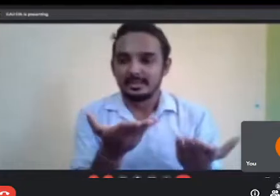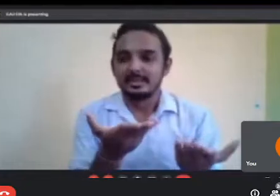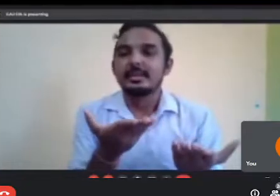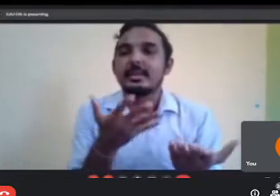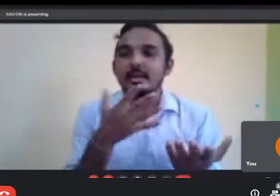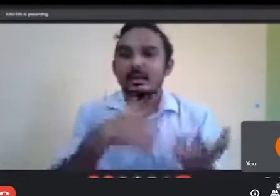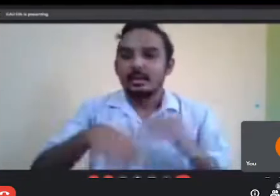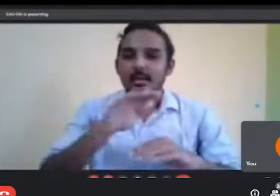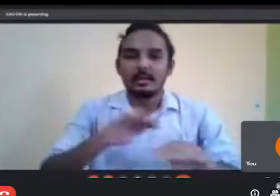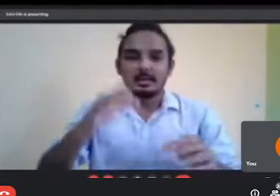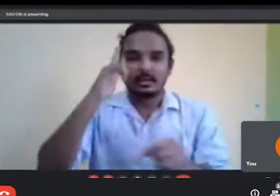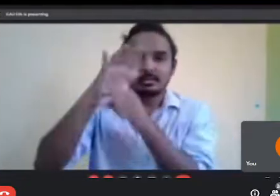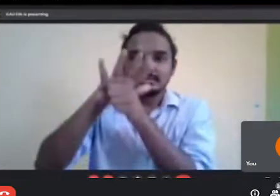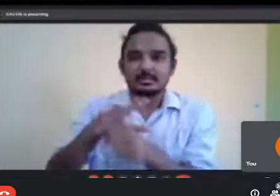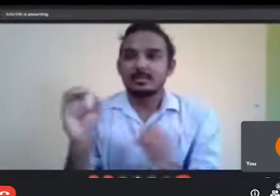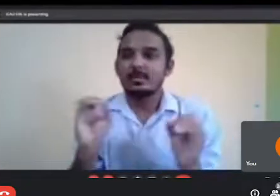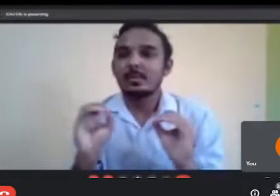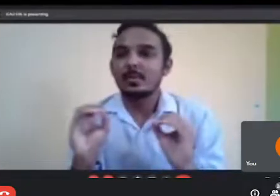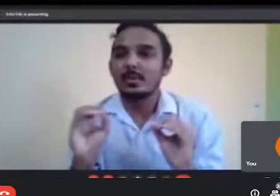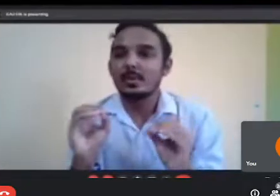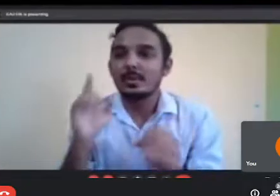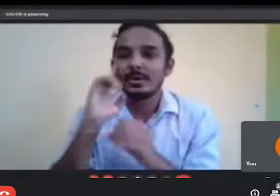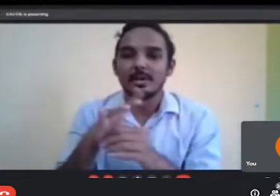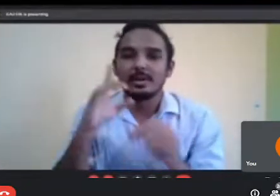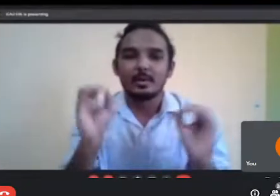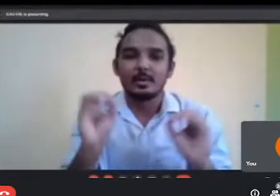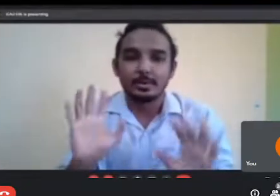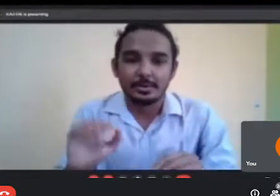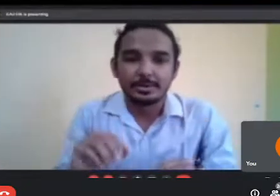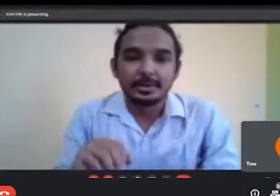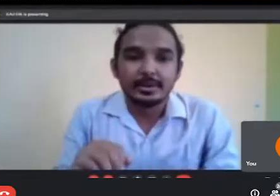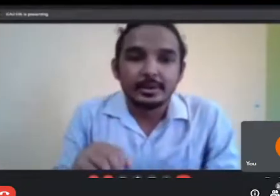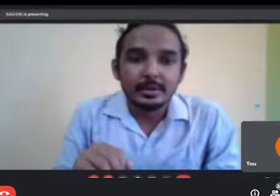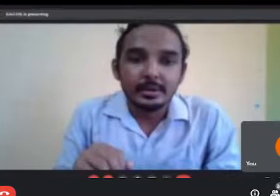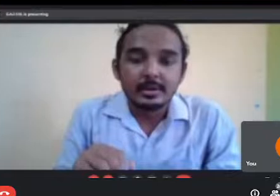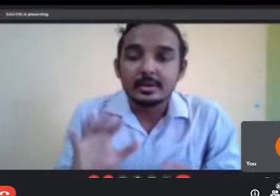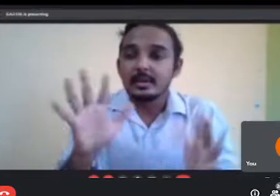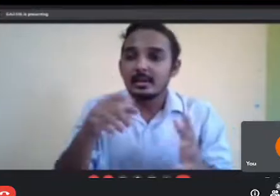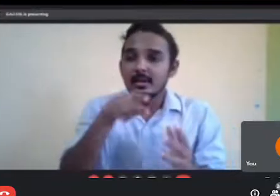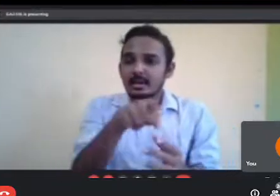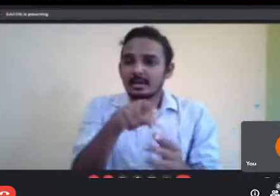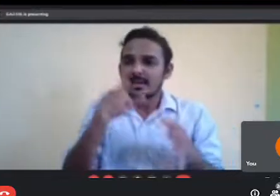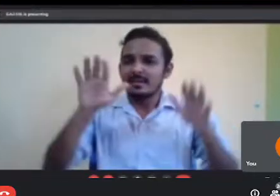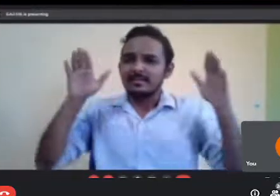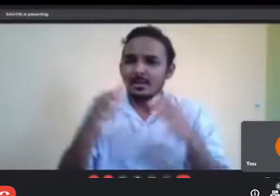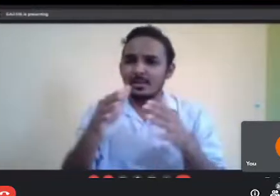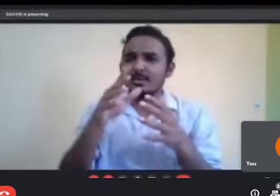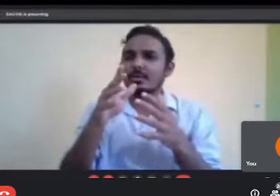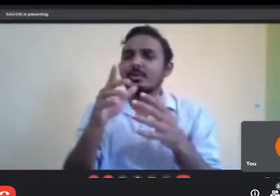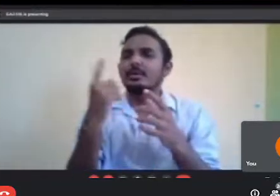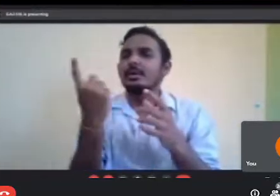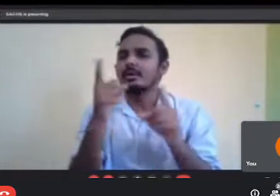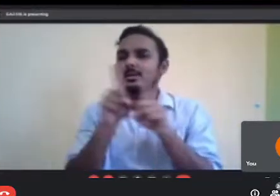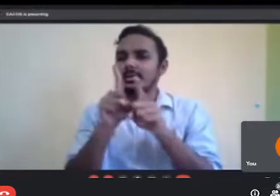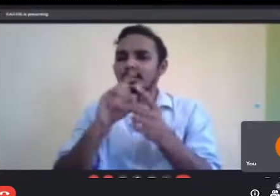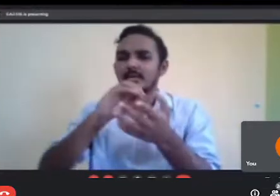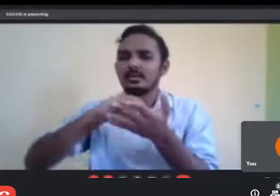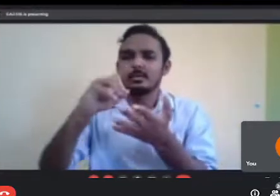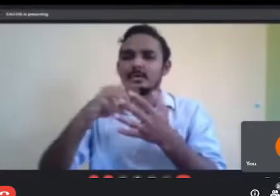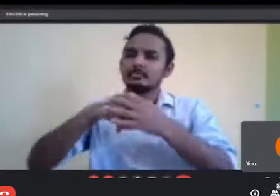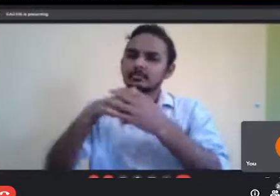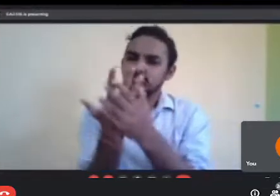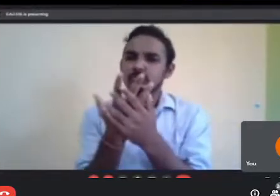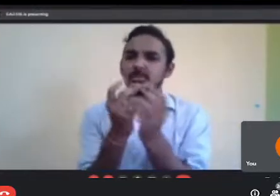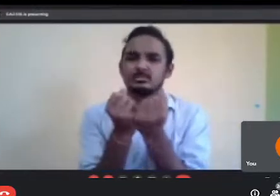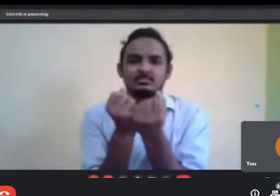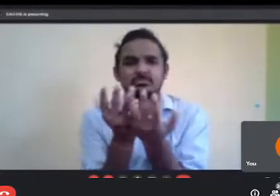is conducive and positive. So that pressure is not there, which is psychologically very nice for all